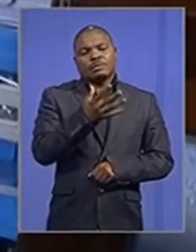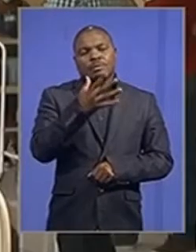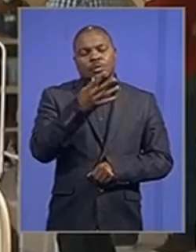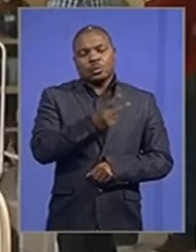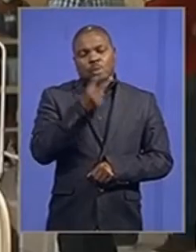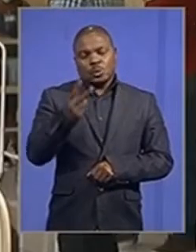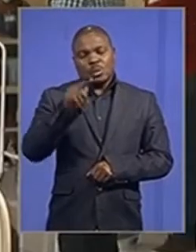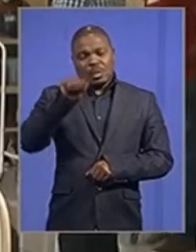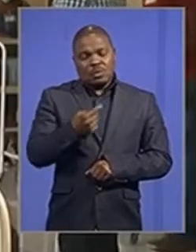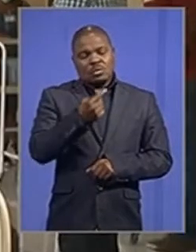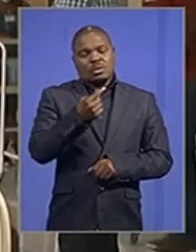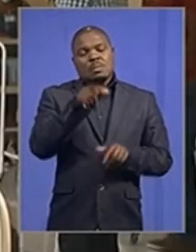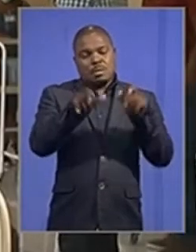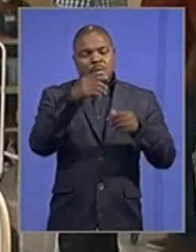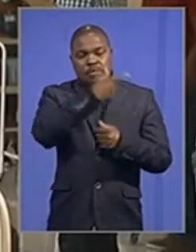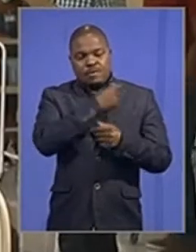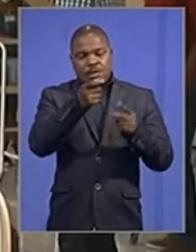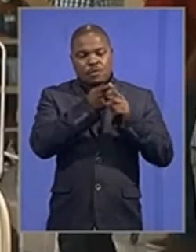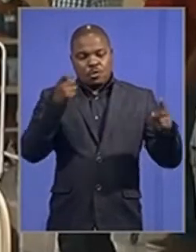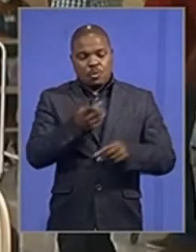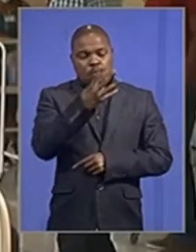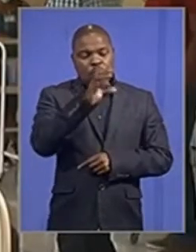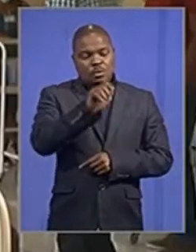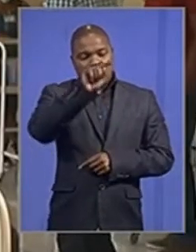22 ho ba 40 ba